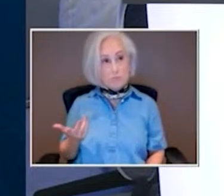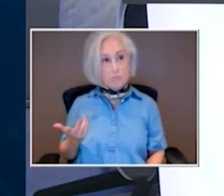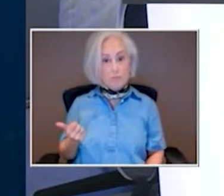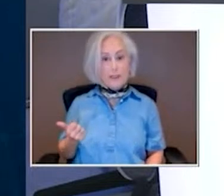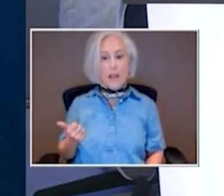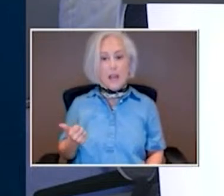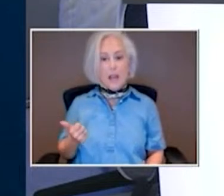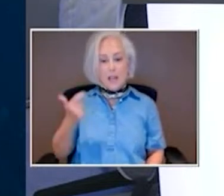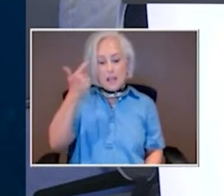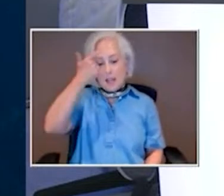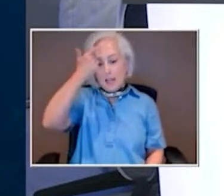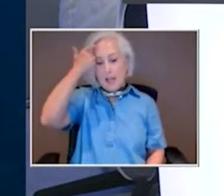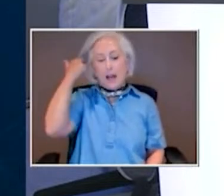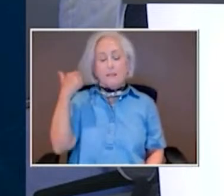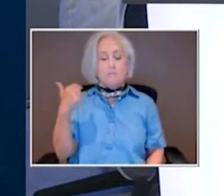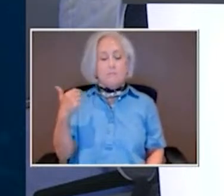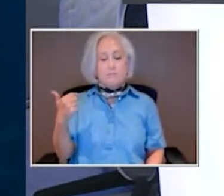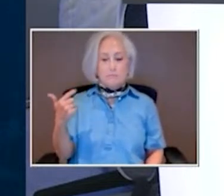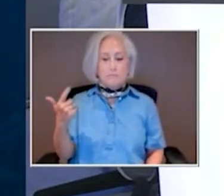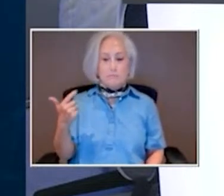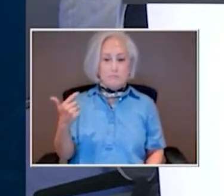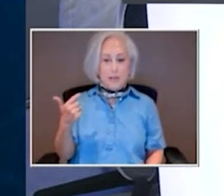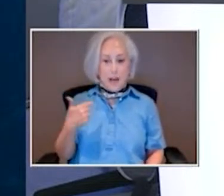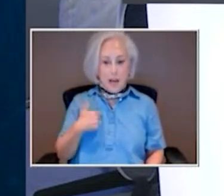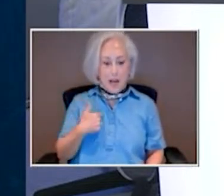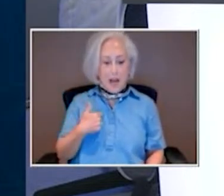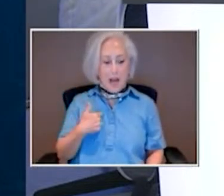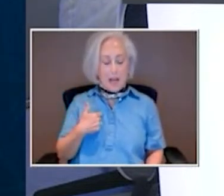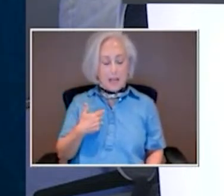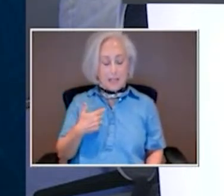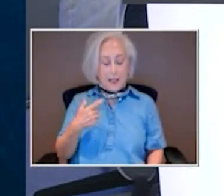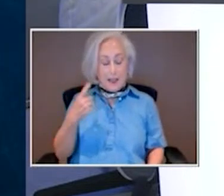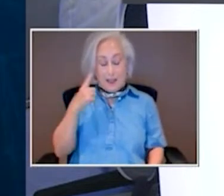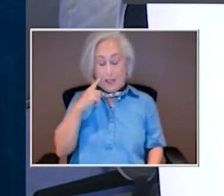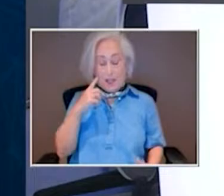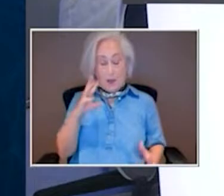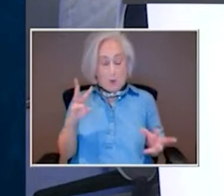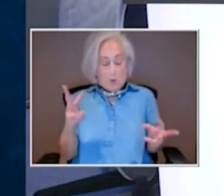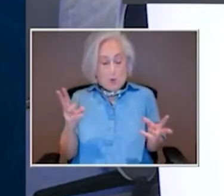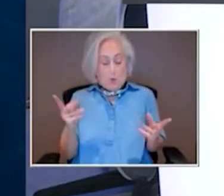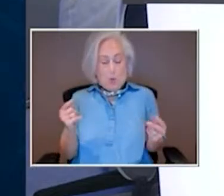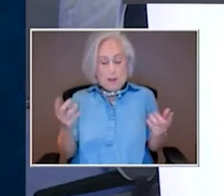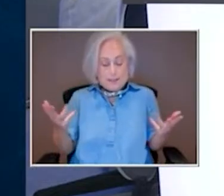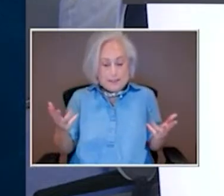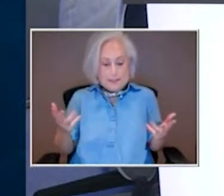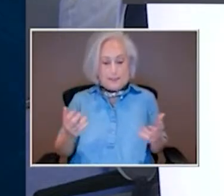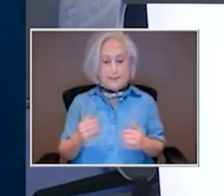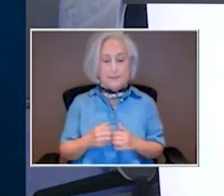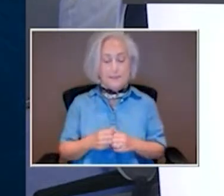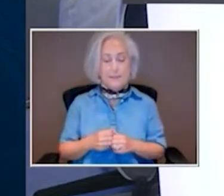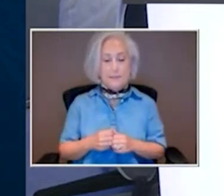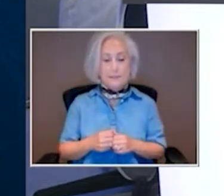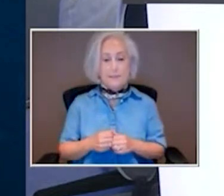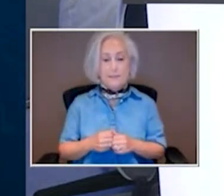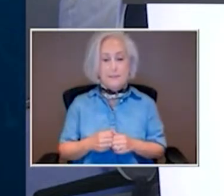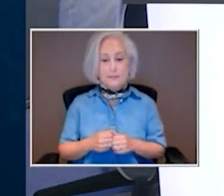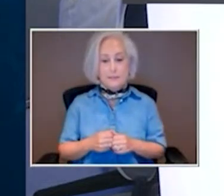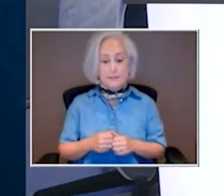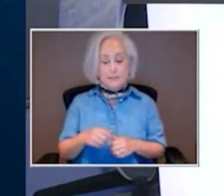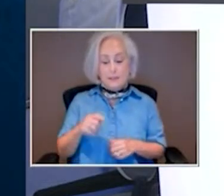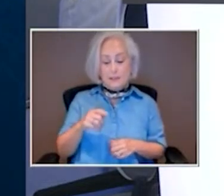did kind of go into my what, kind of thing, and she said, I will have